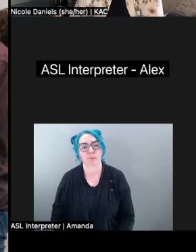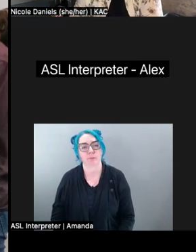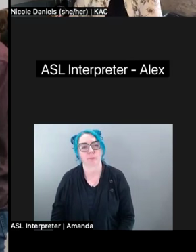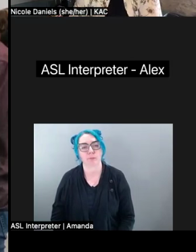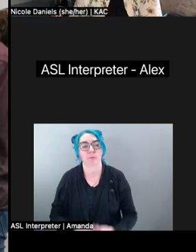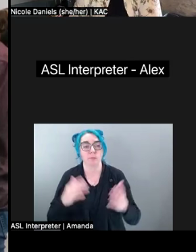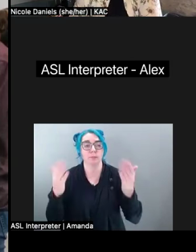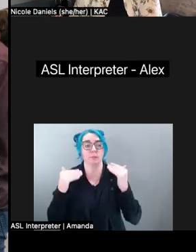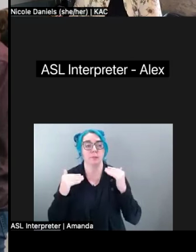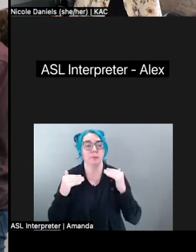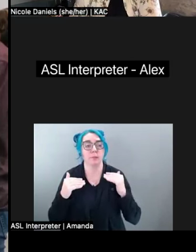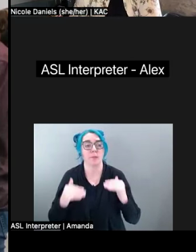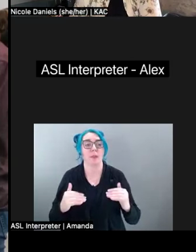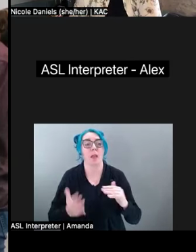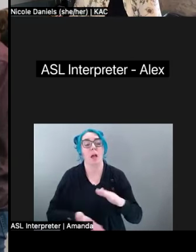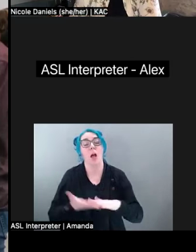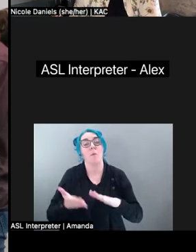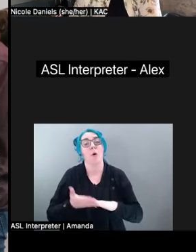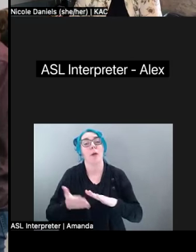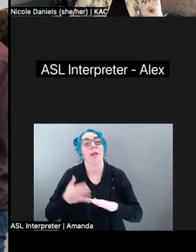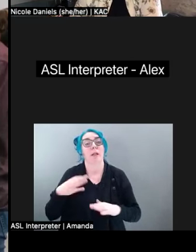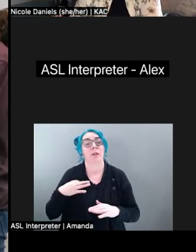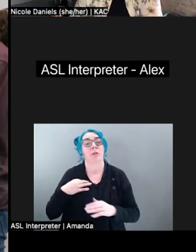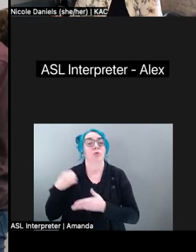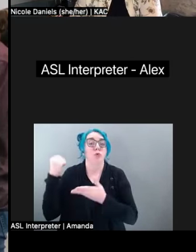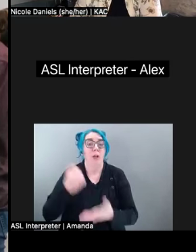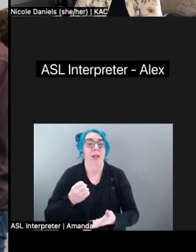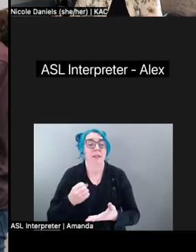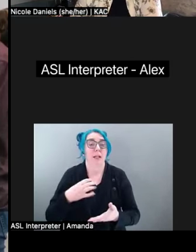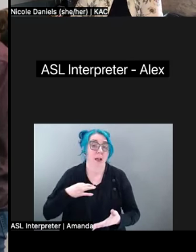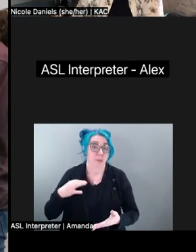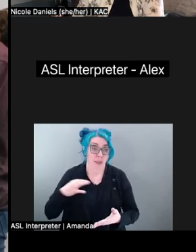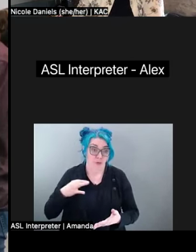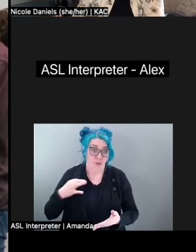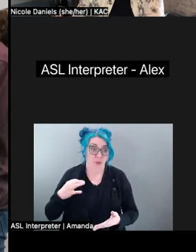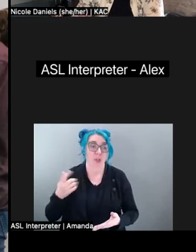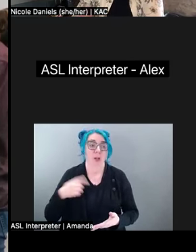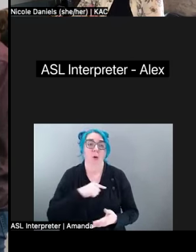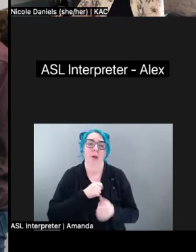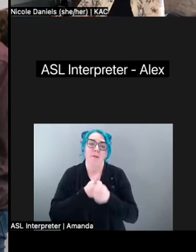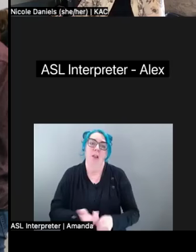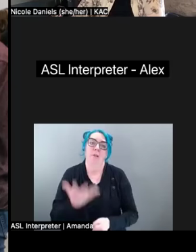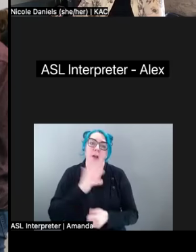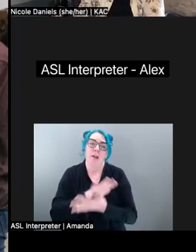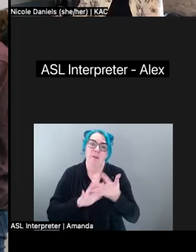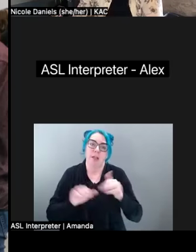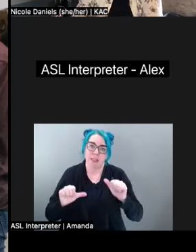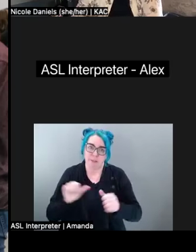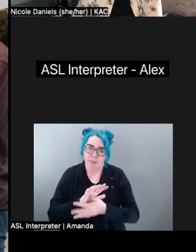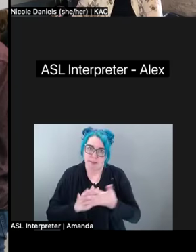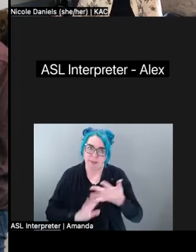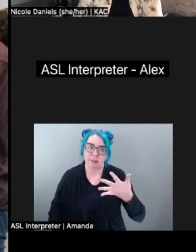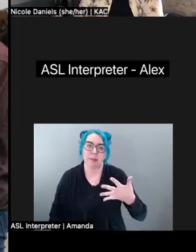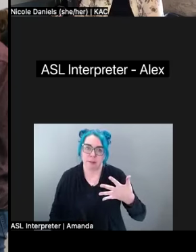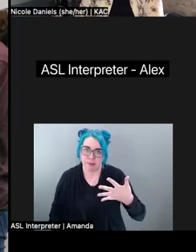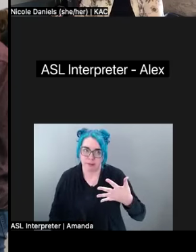Operating grant applications are assessed in our 5 assessment criteria categories, which are also new this year. So we